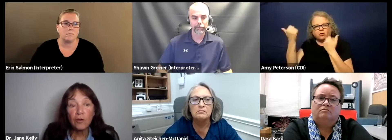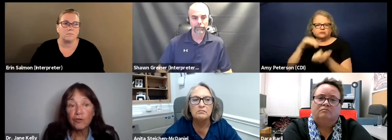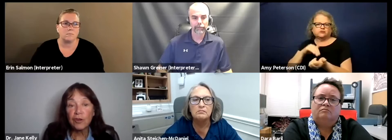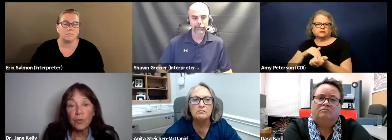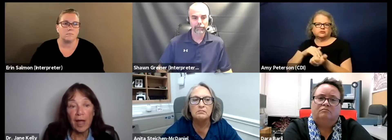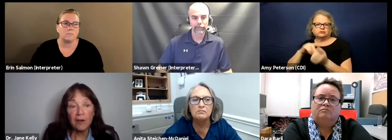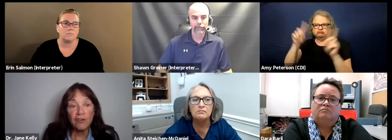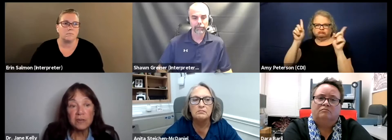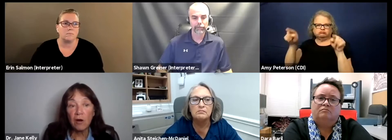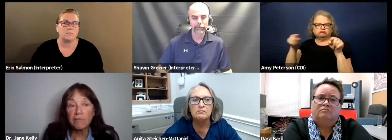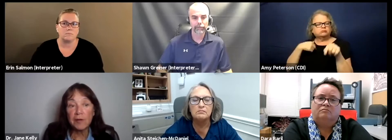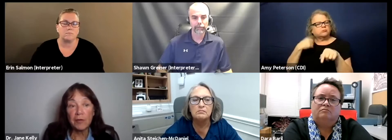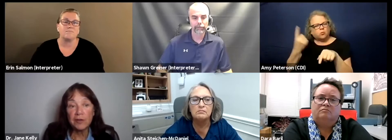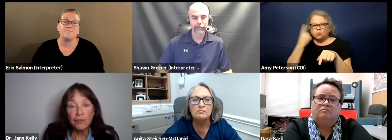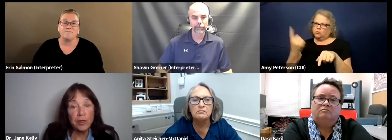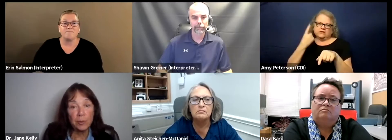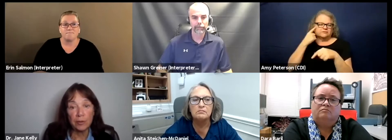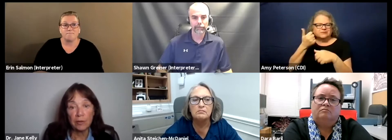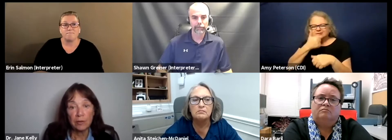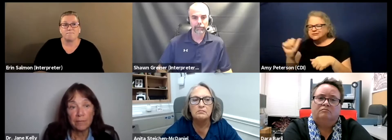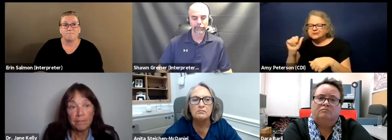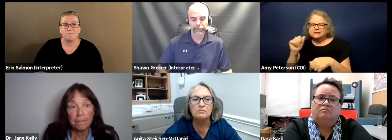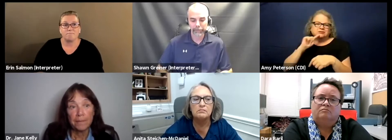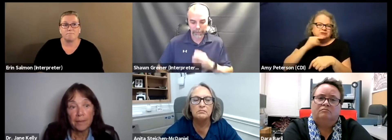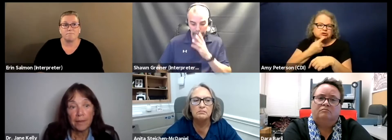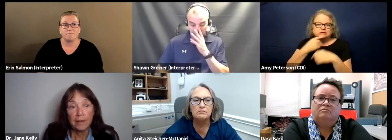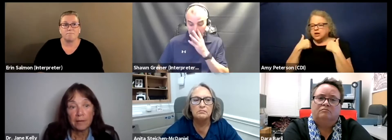Most allergic reactions are very treatable.